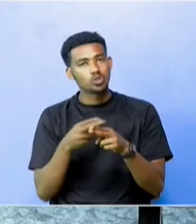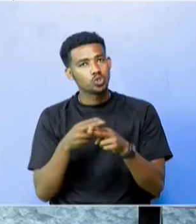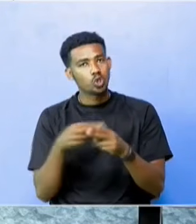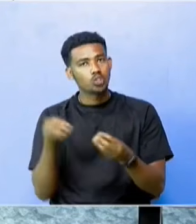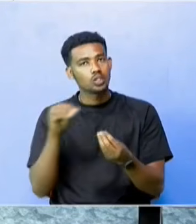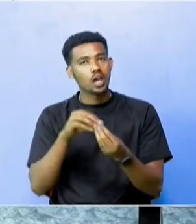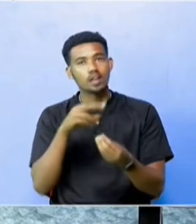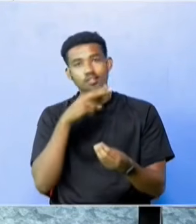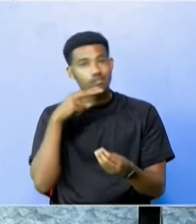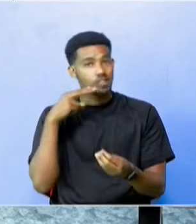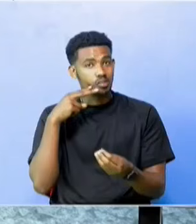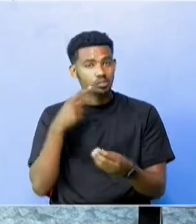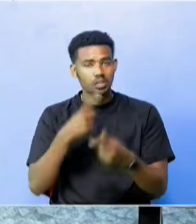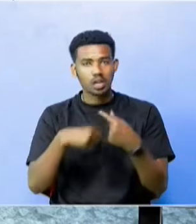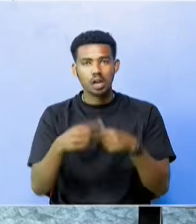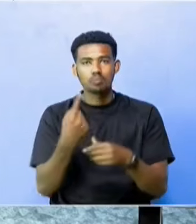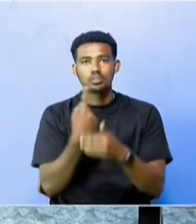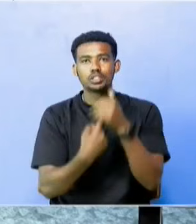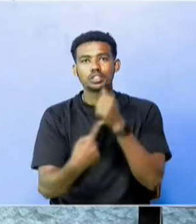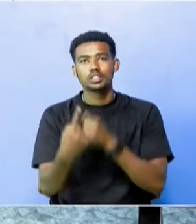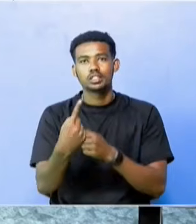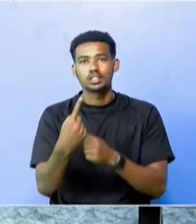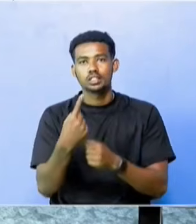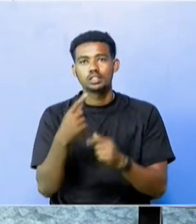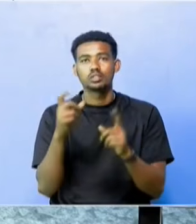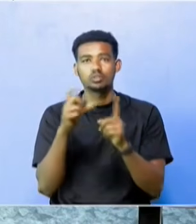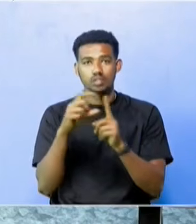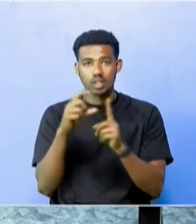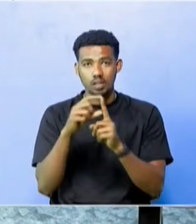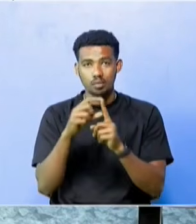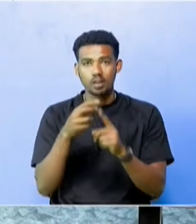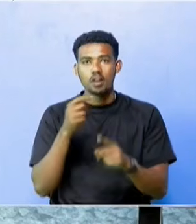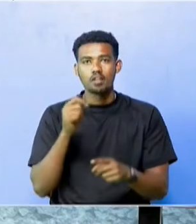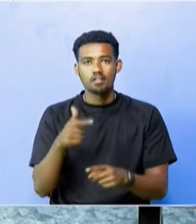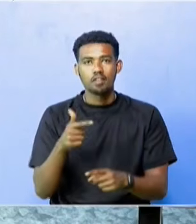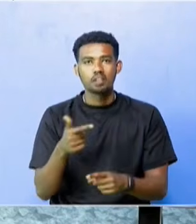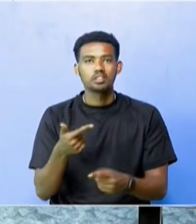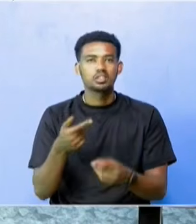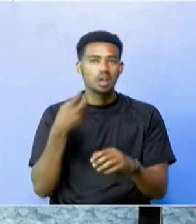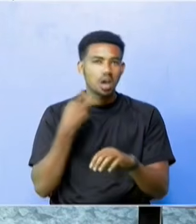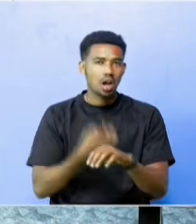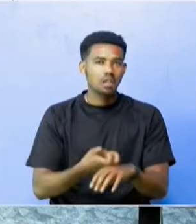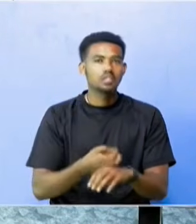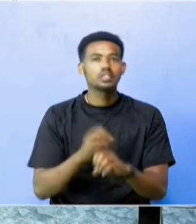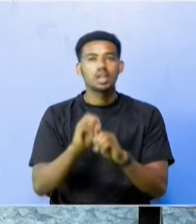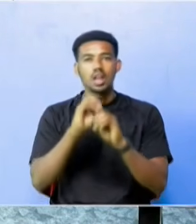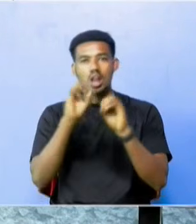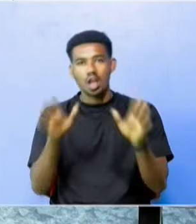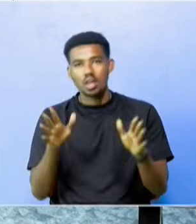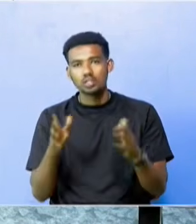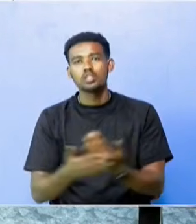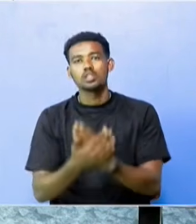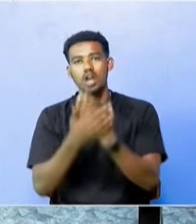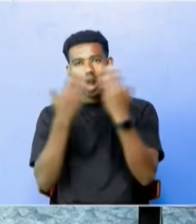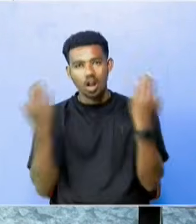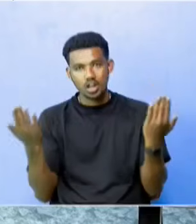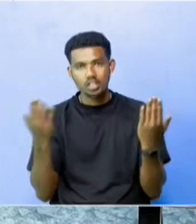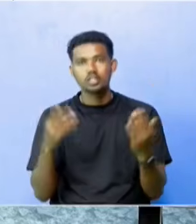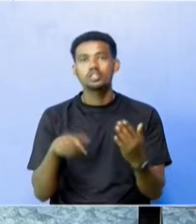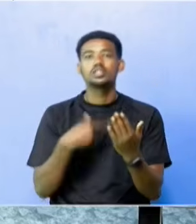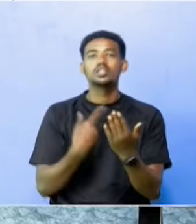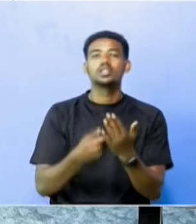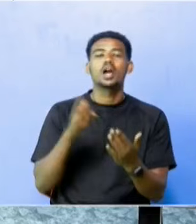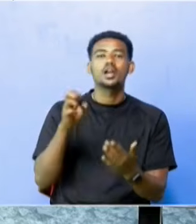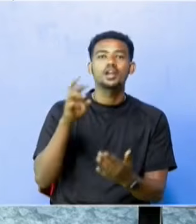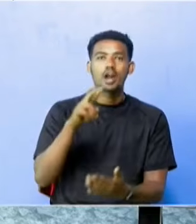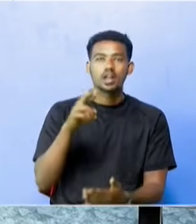that come up with a single syllable. Example, fast, hard, heavy, light, early. These ones, they goes up with